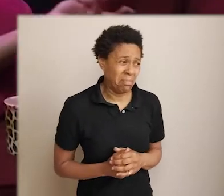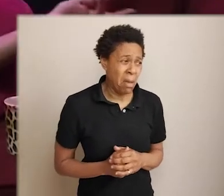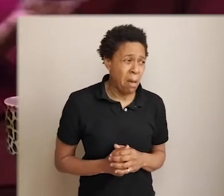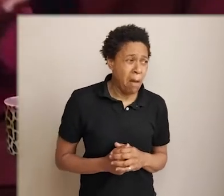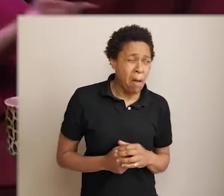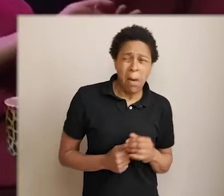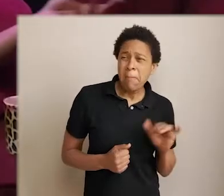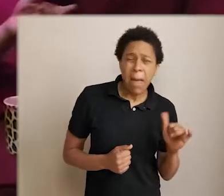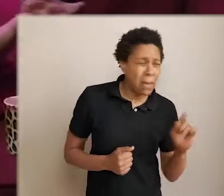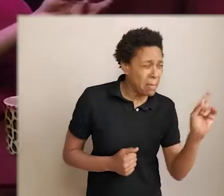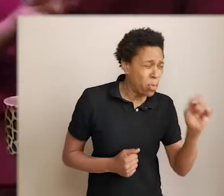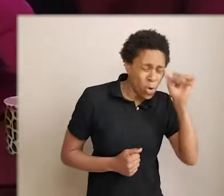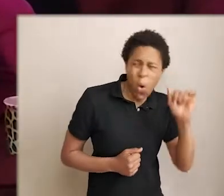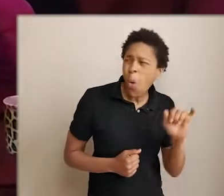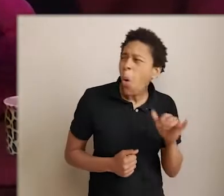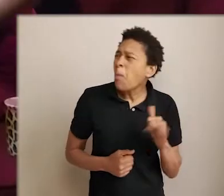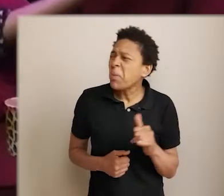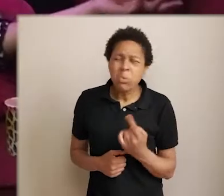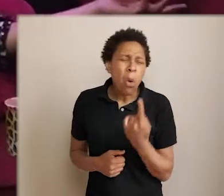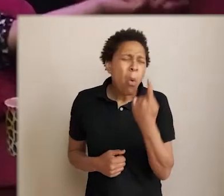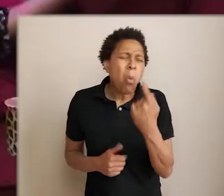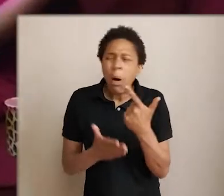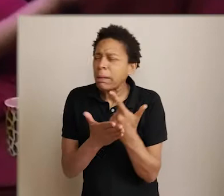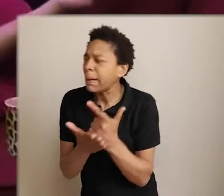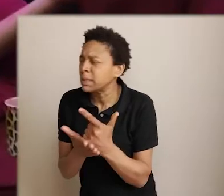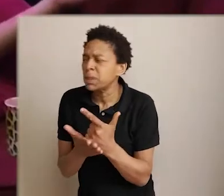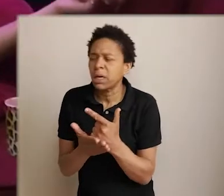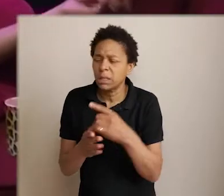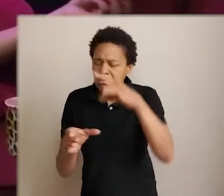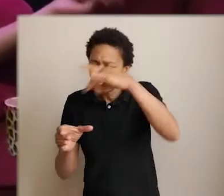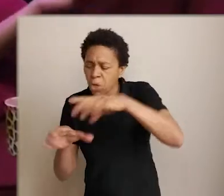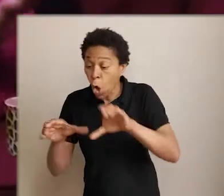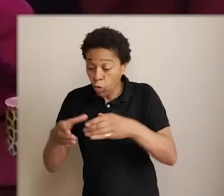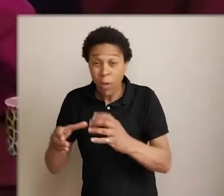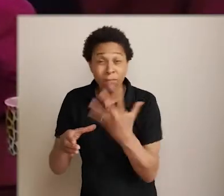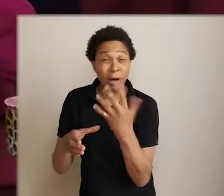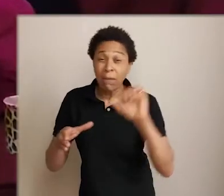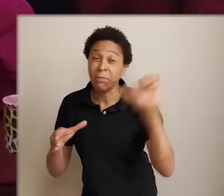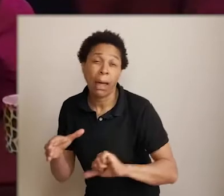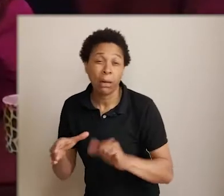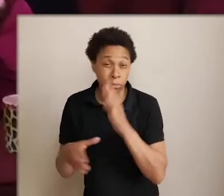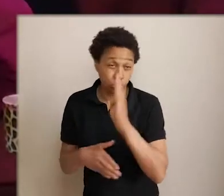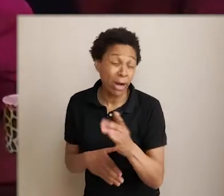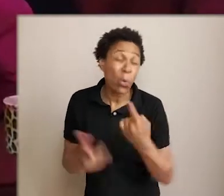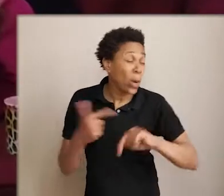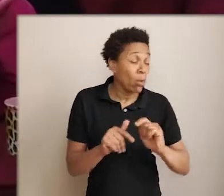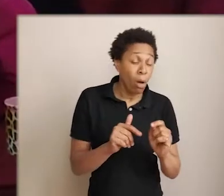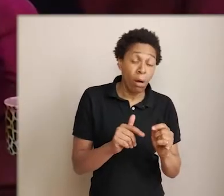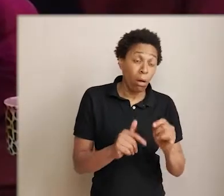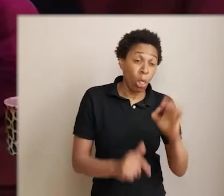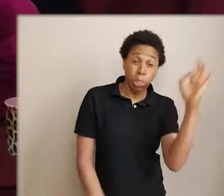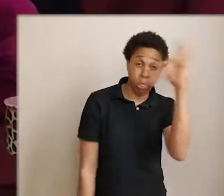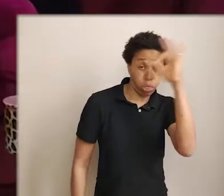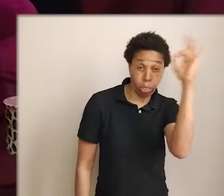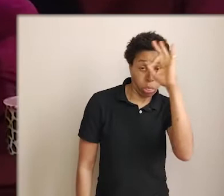one lesbian or gay person to every 5,000 straight people. We were ignorant. I was ignorant.